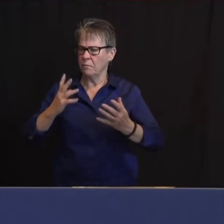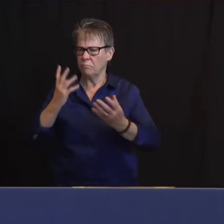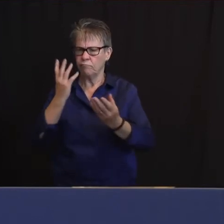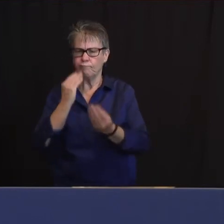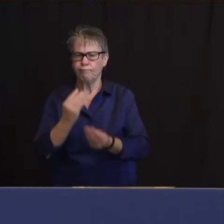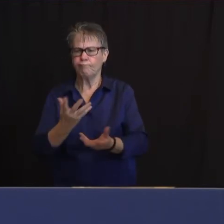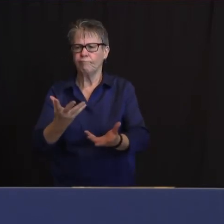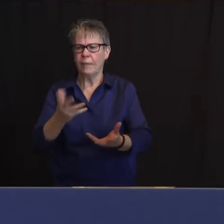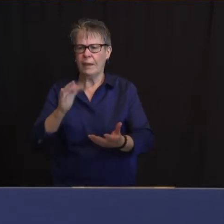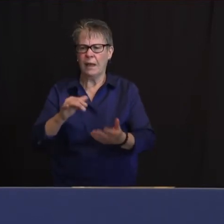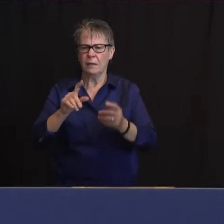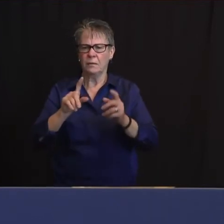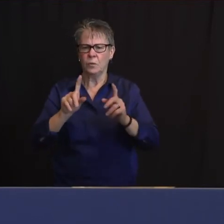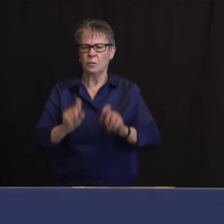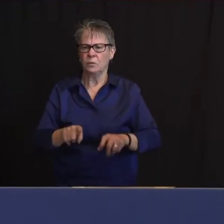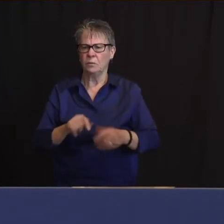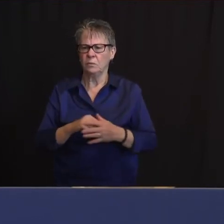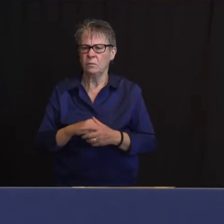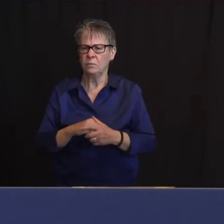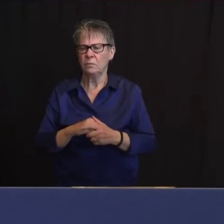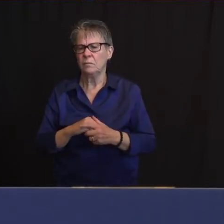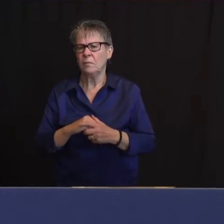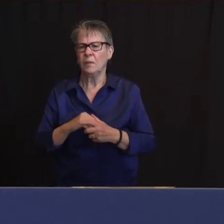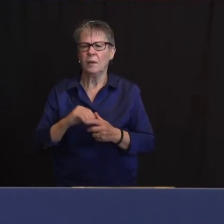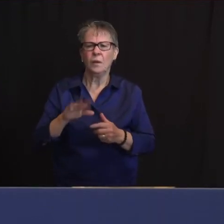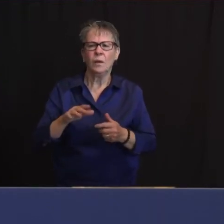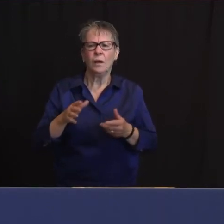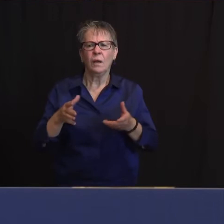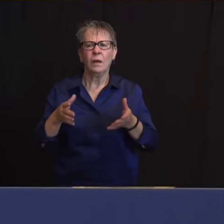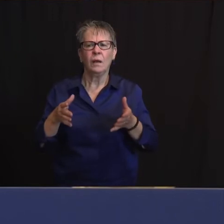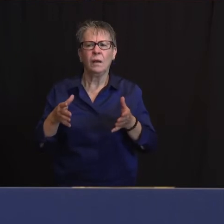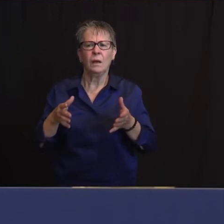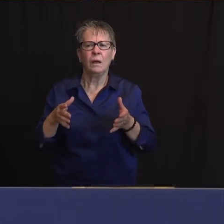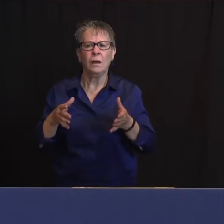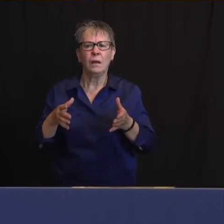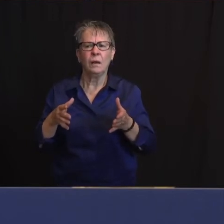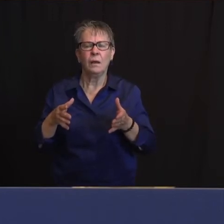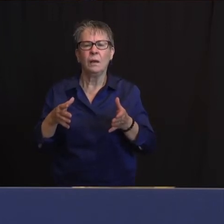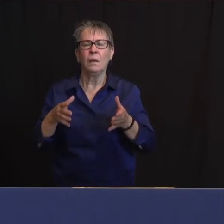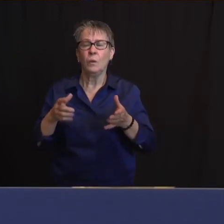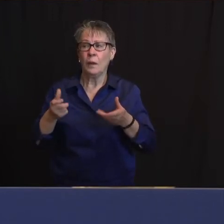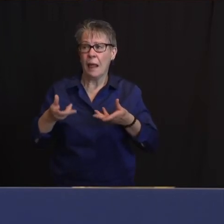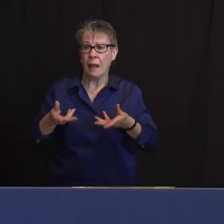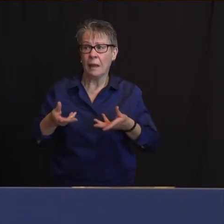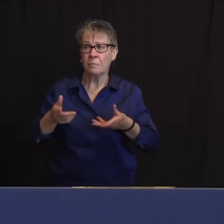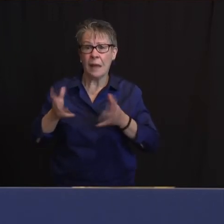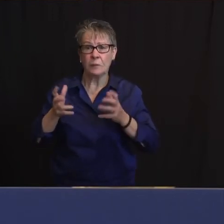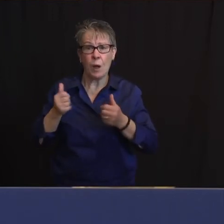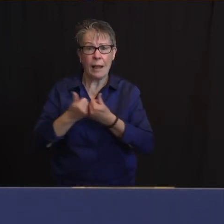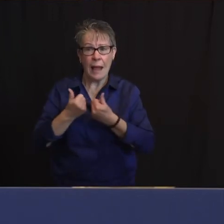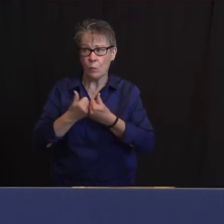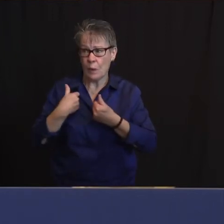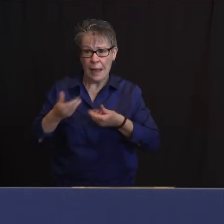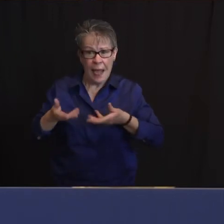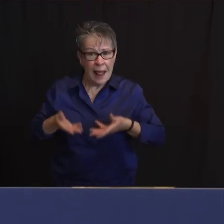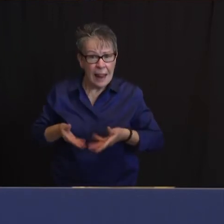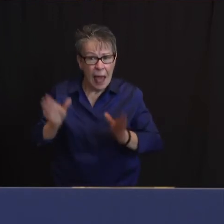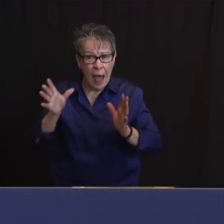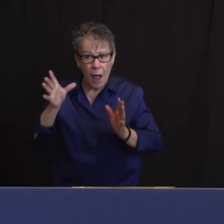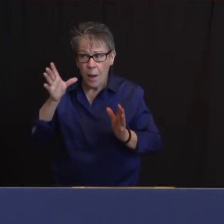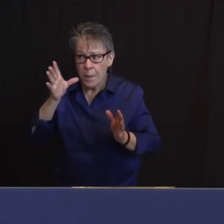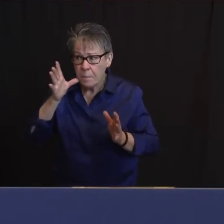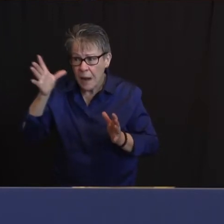amount of folks in to watch the games, if the numbers continue to get better, I think the answer to that is yes. We just can't say